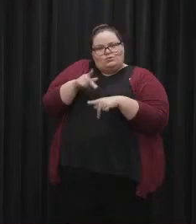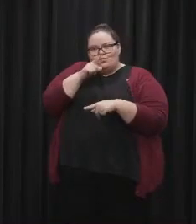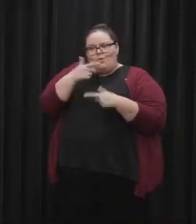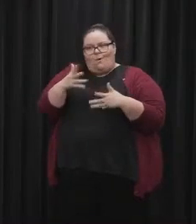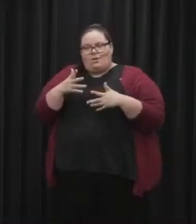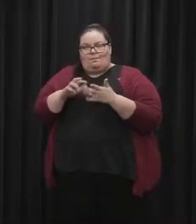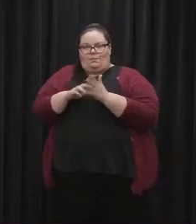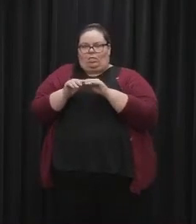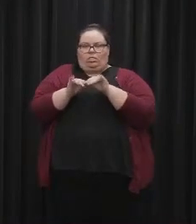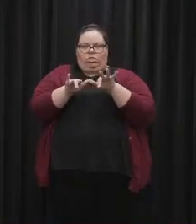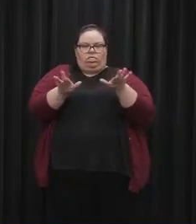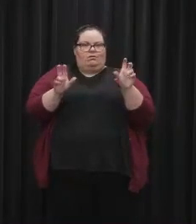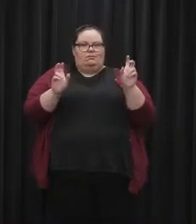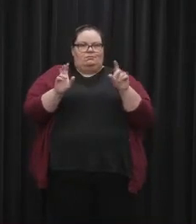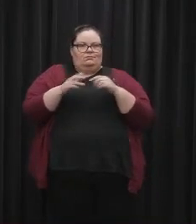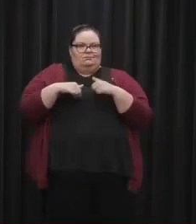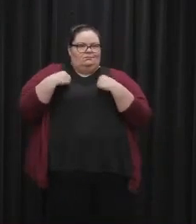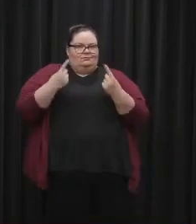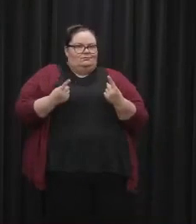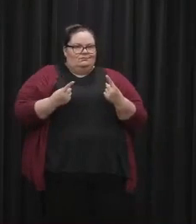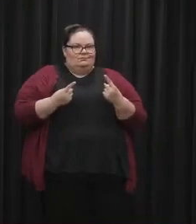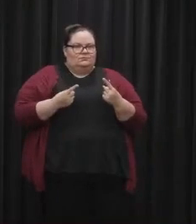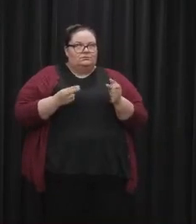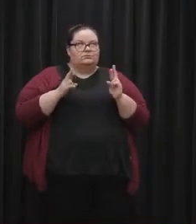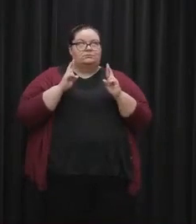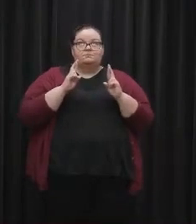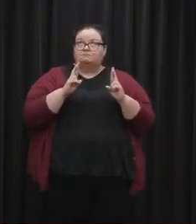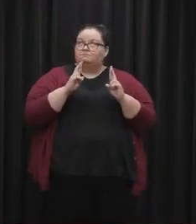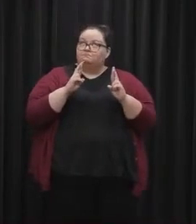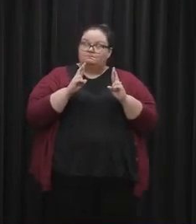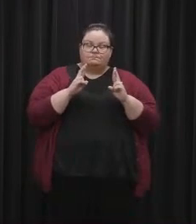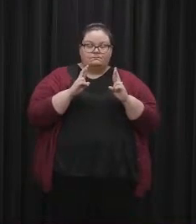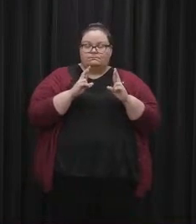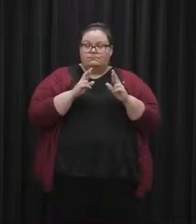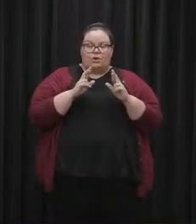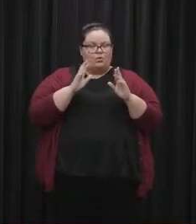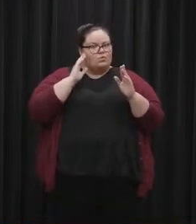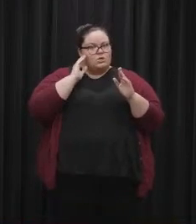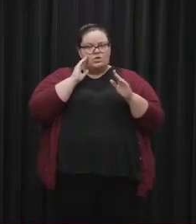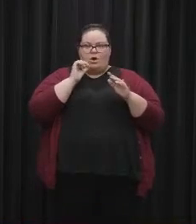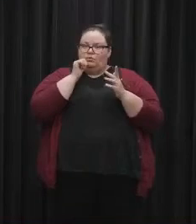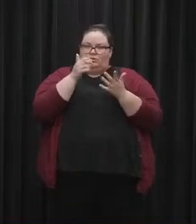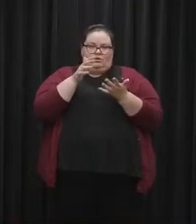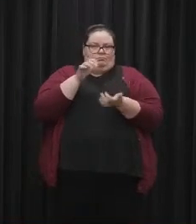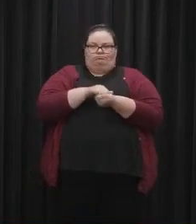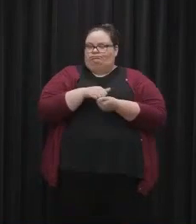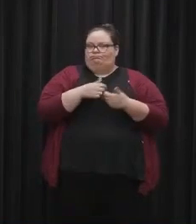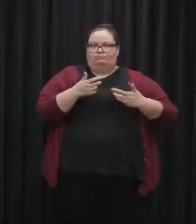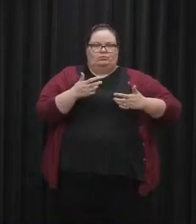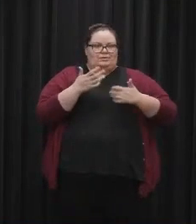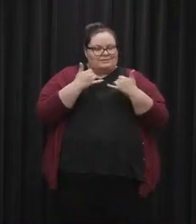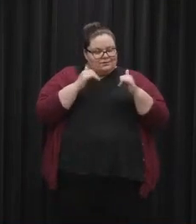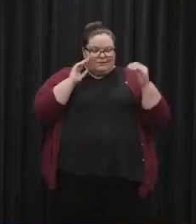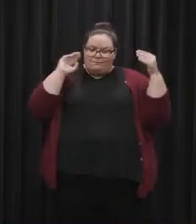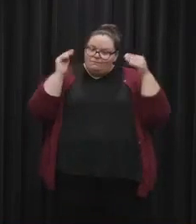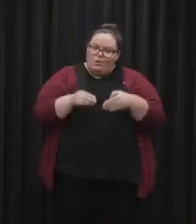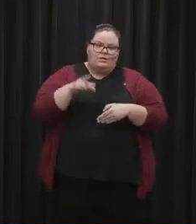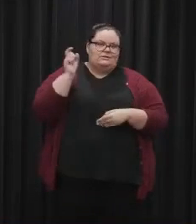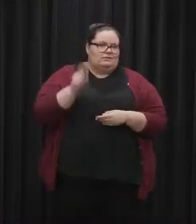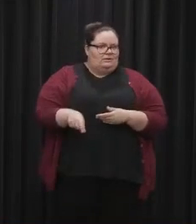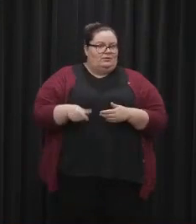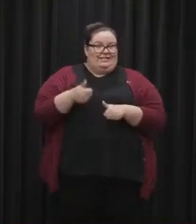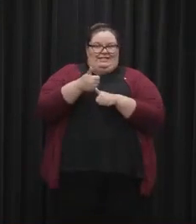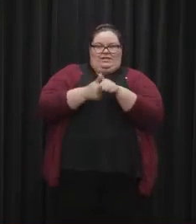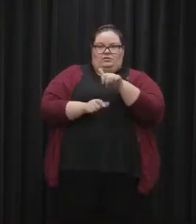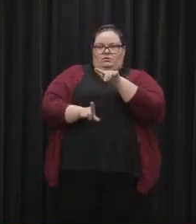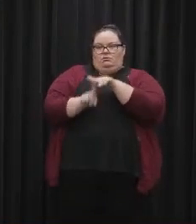they can't transmit to any other people. So fingers crossed, we have a lot of work ahead of us, and we still all have to work together to be vigilant. And as